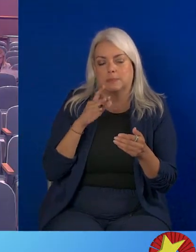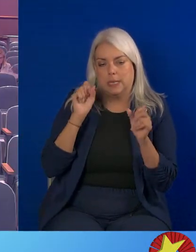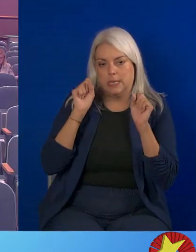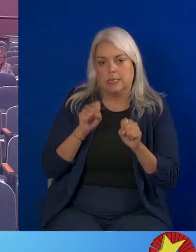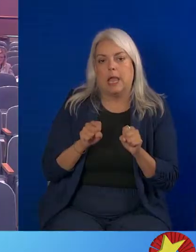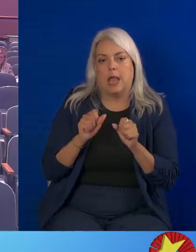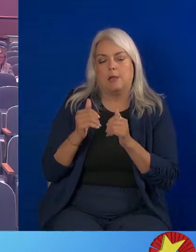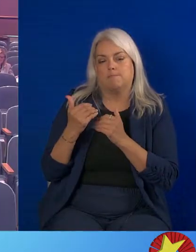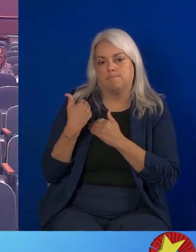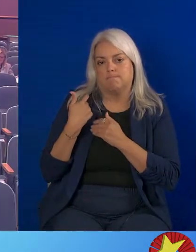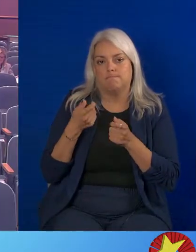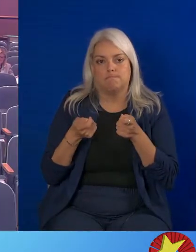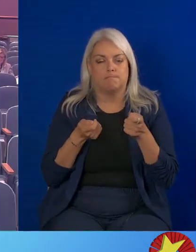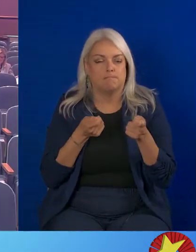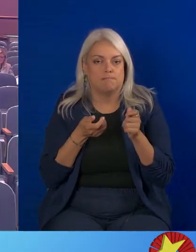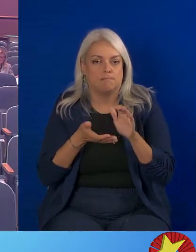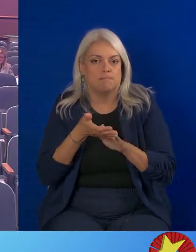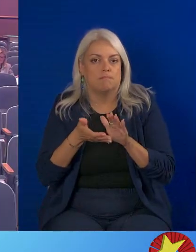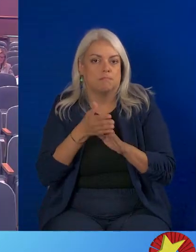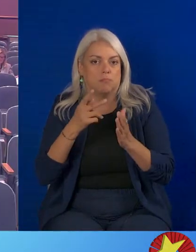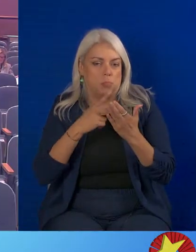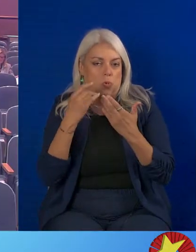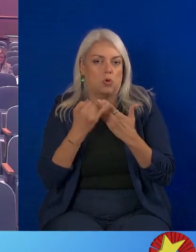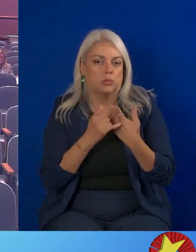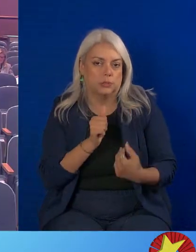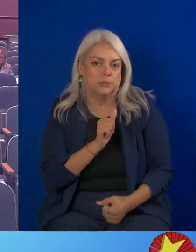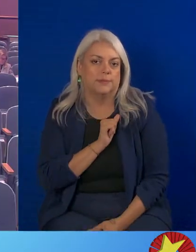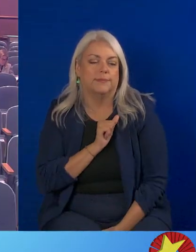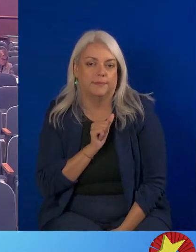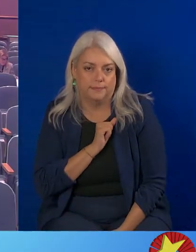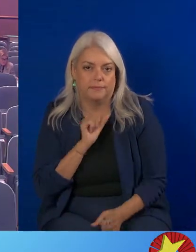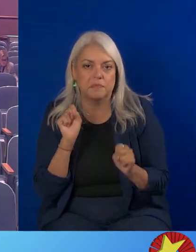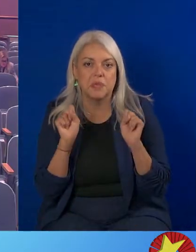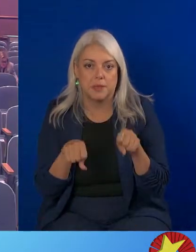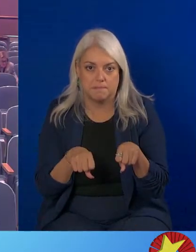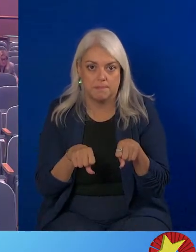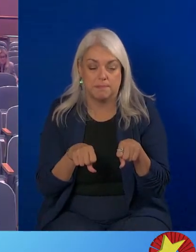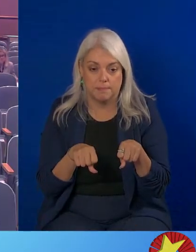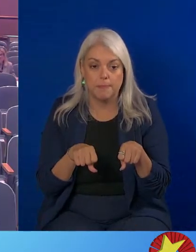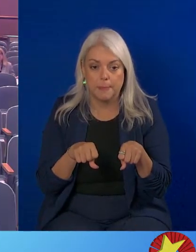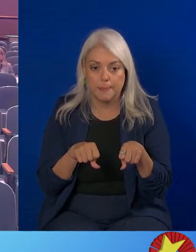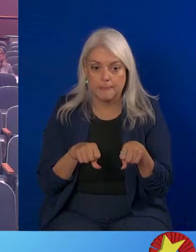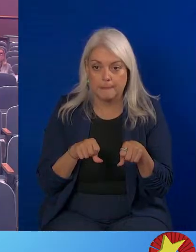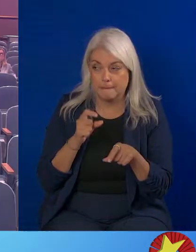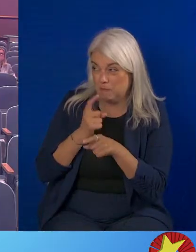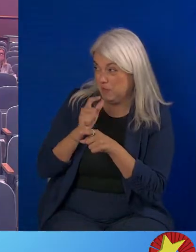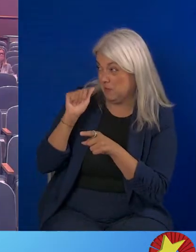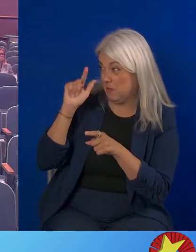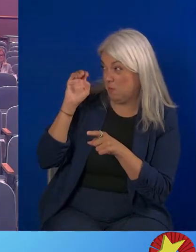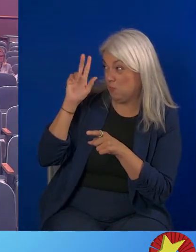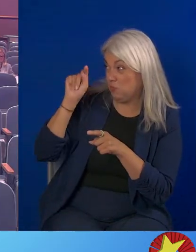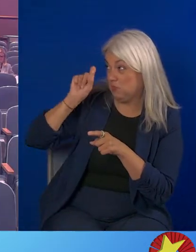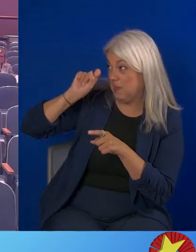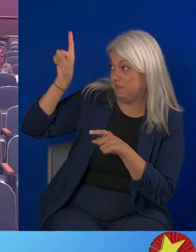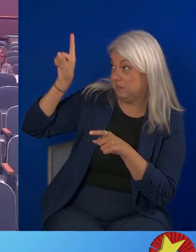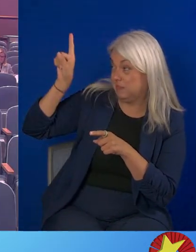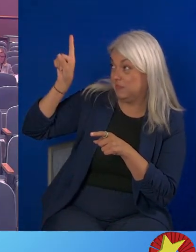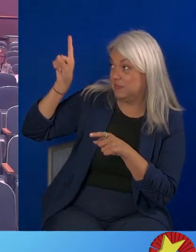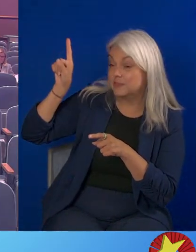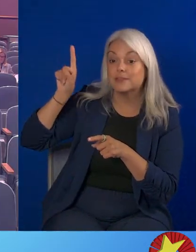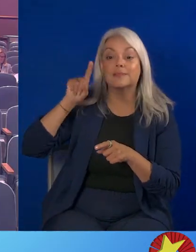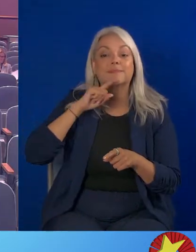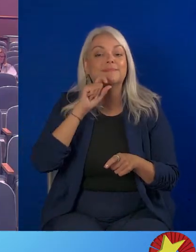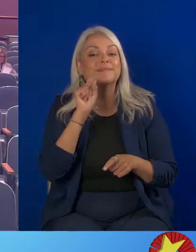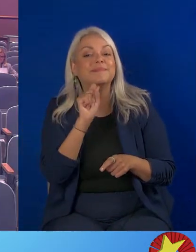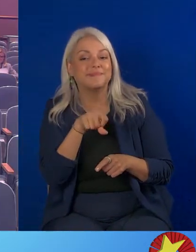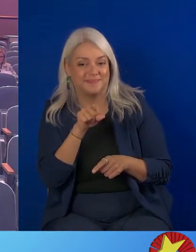will be able to handle that internally within our own operations department. Is that correct, Albert? Yes, I'm getting